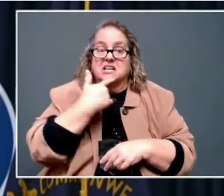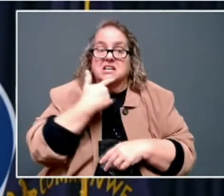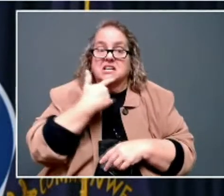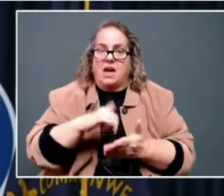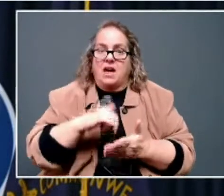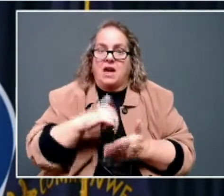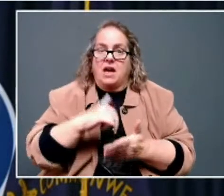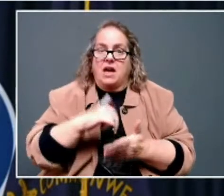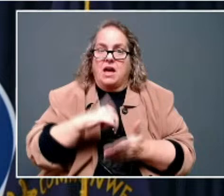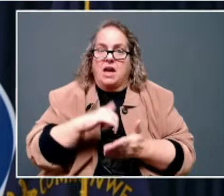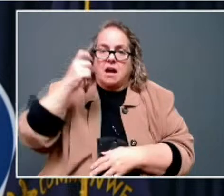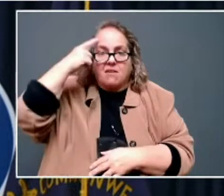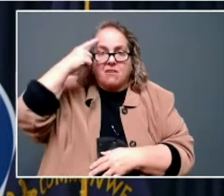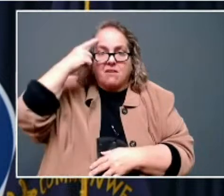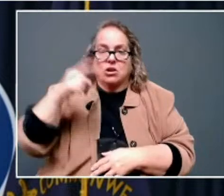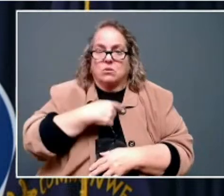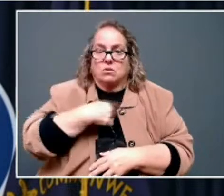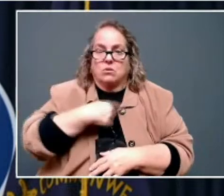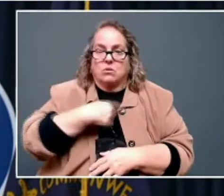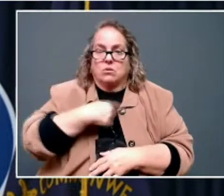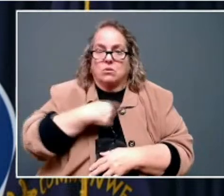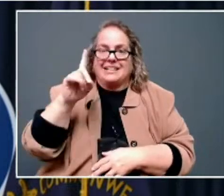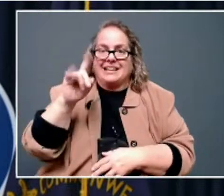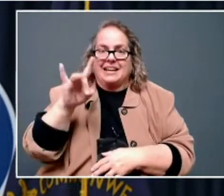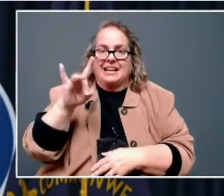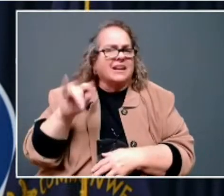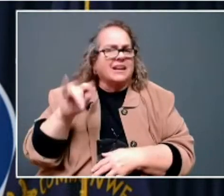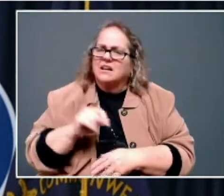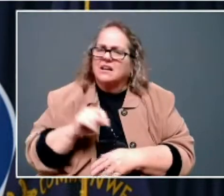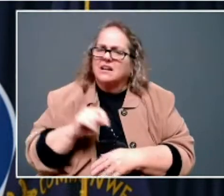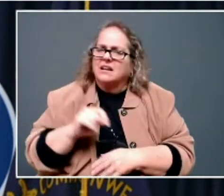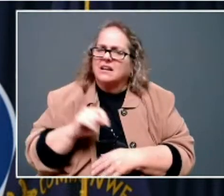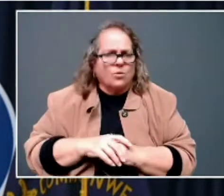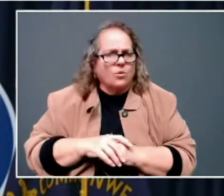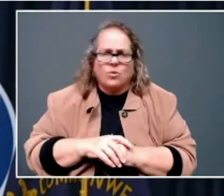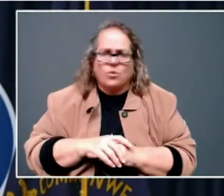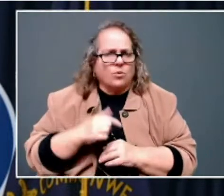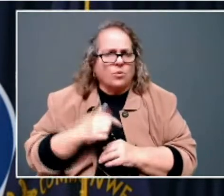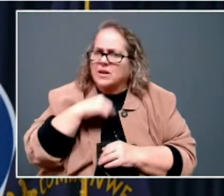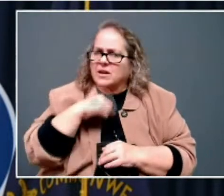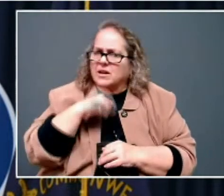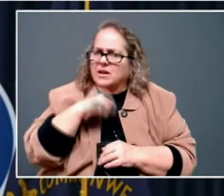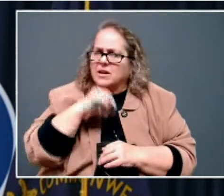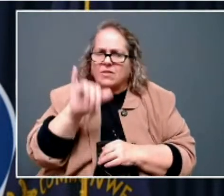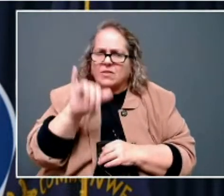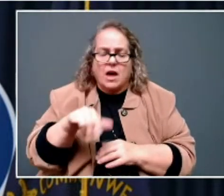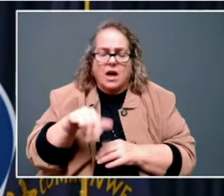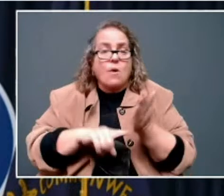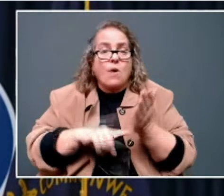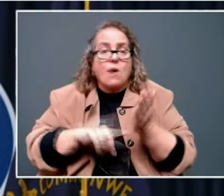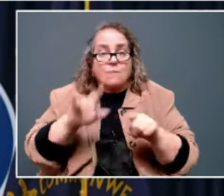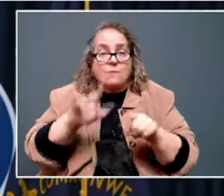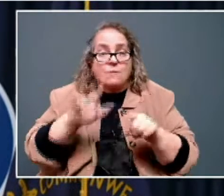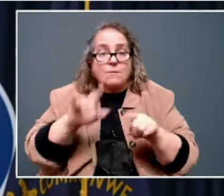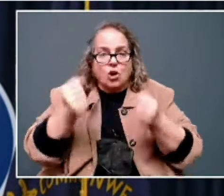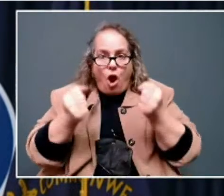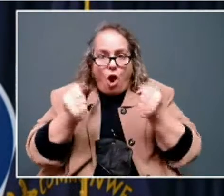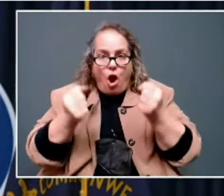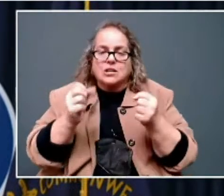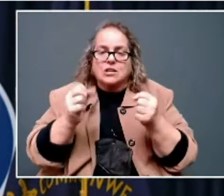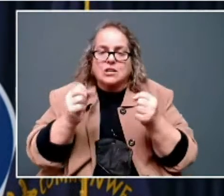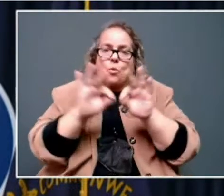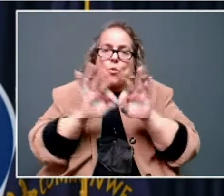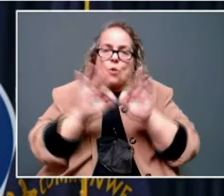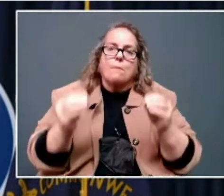has increased their tax rate. That is not what has happened. What has happened is your car is worth more. Just like when your